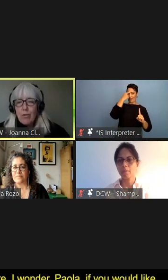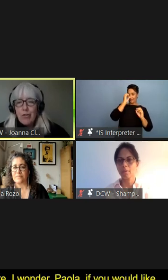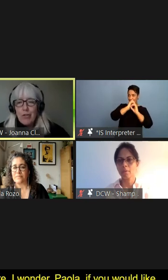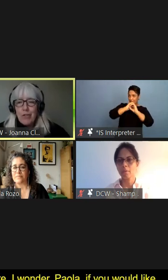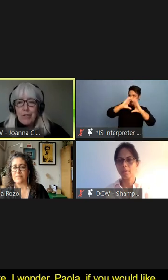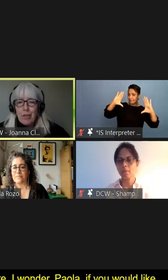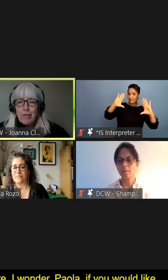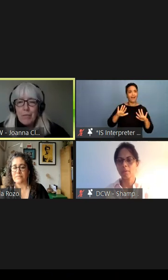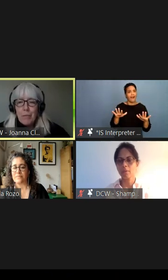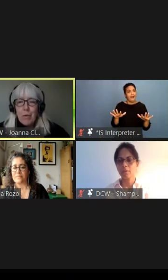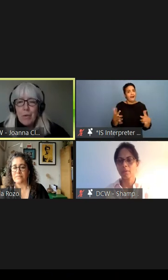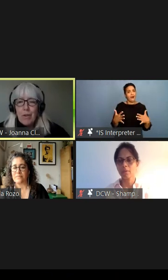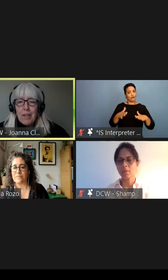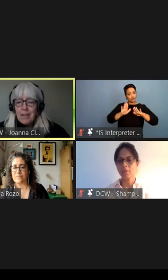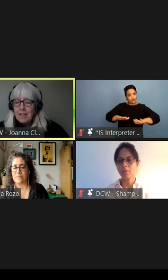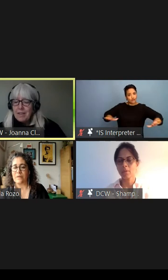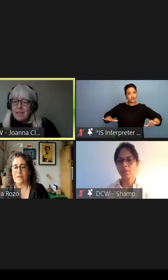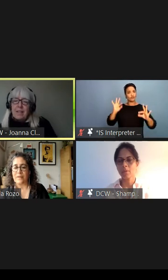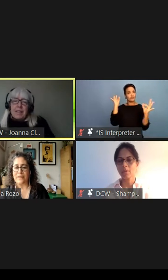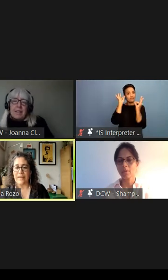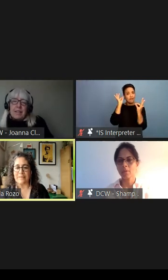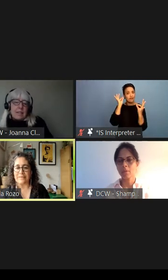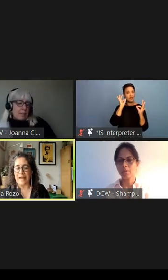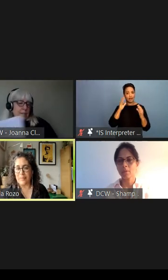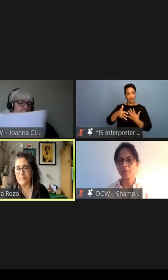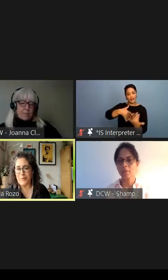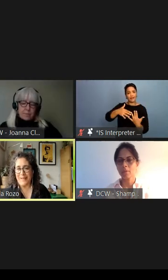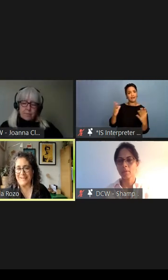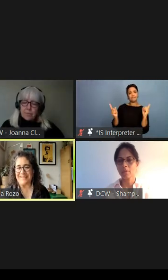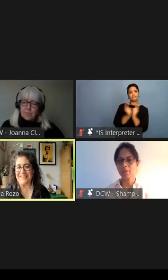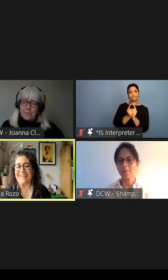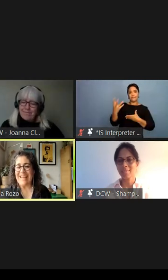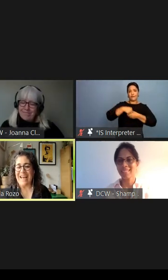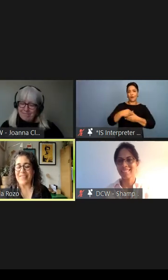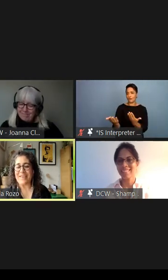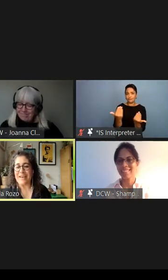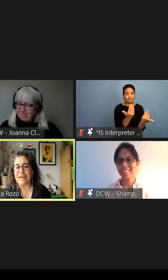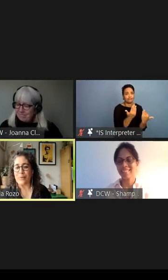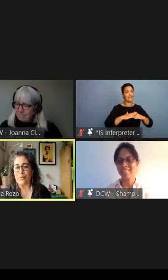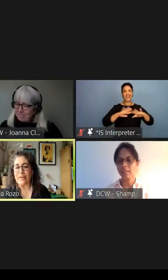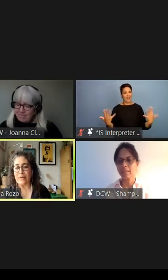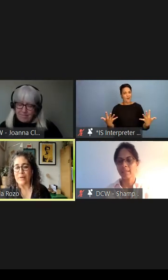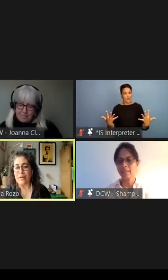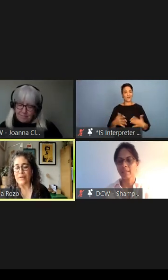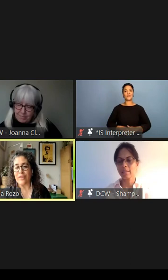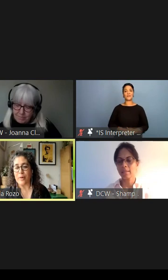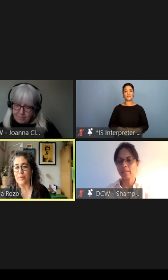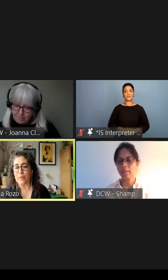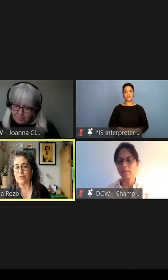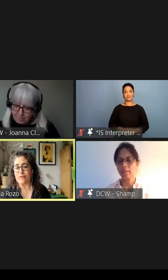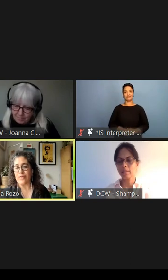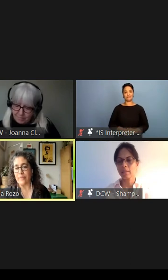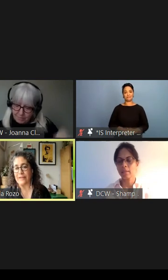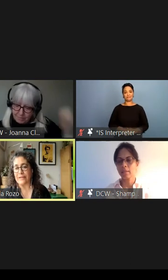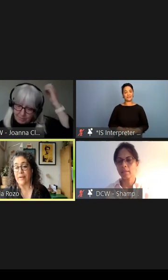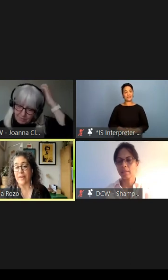or should involve them more. Yes, well, I think if the approach